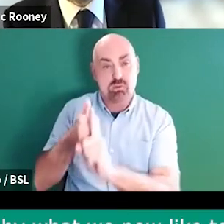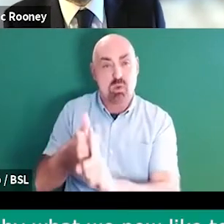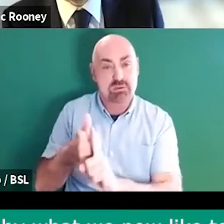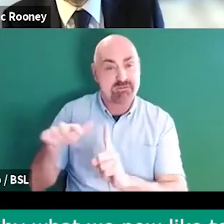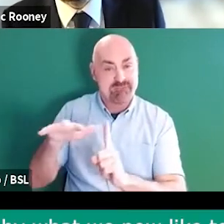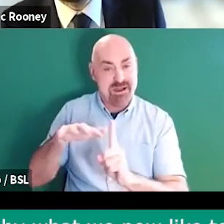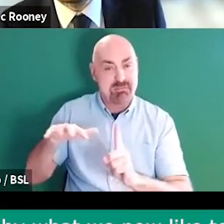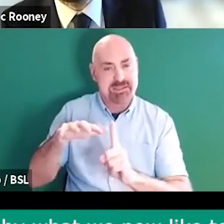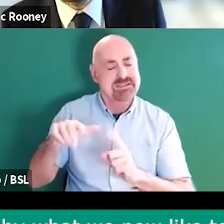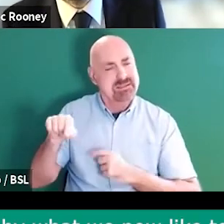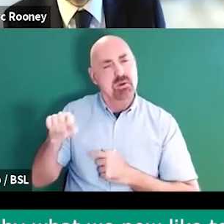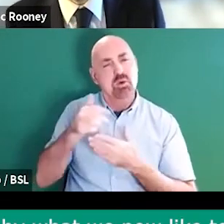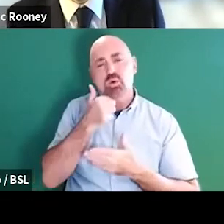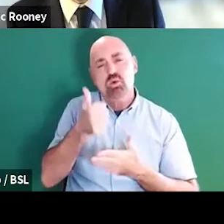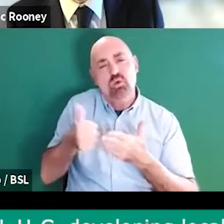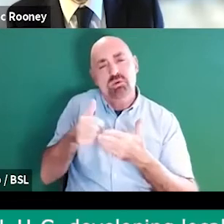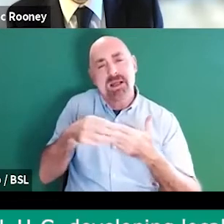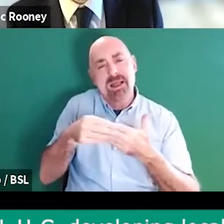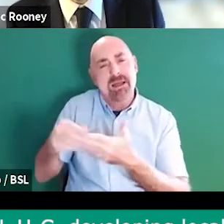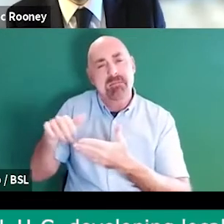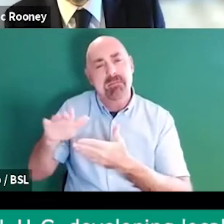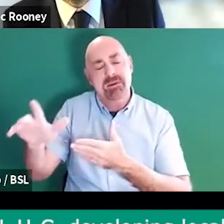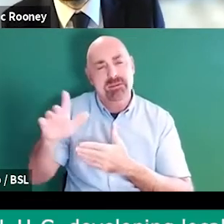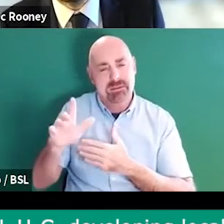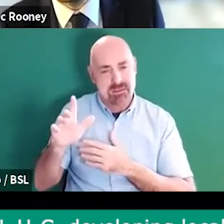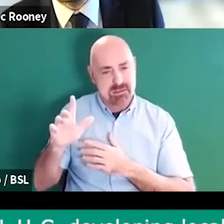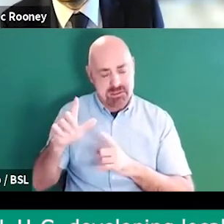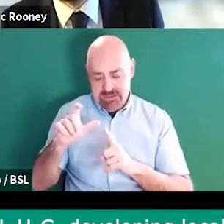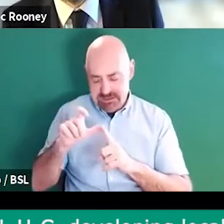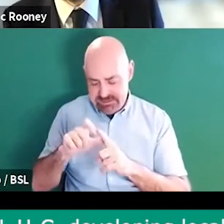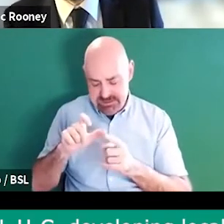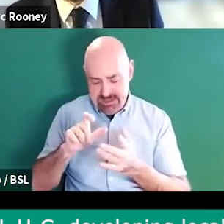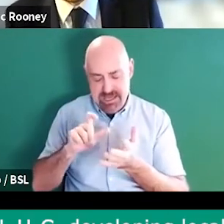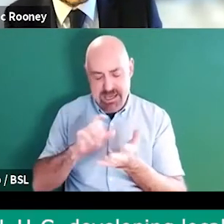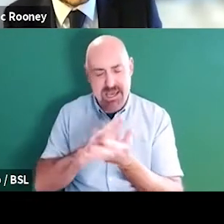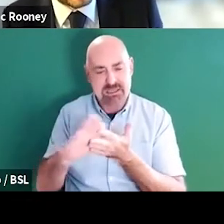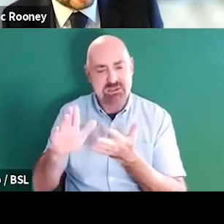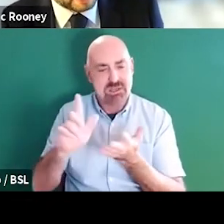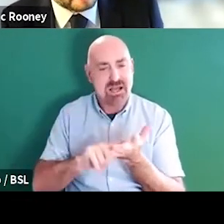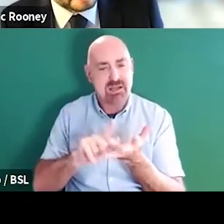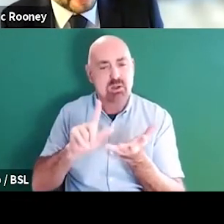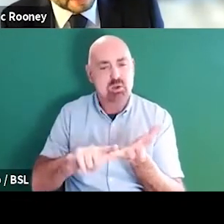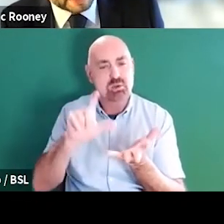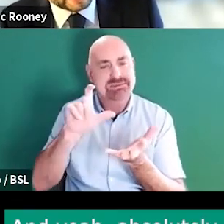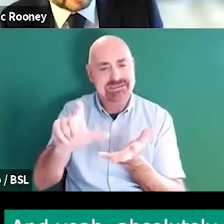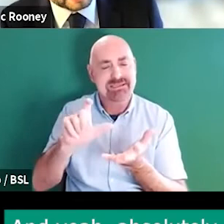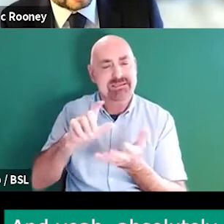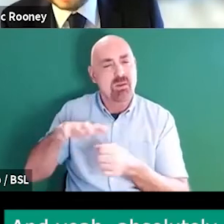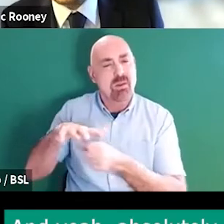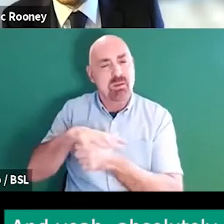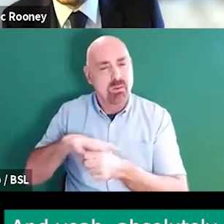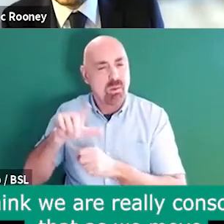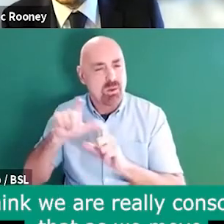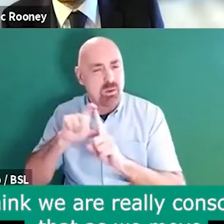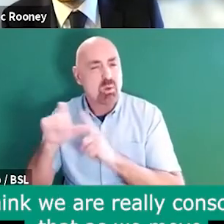normally led by what we now like to call DLUC, DHLUC, local communities. And